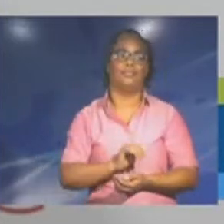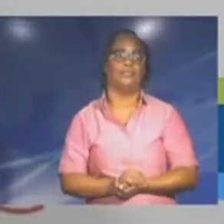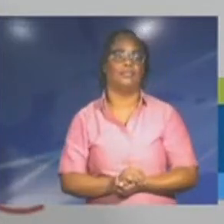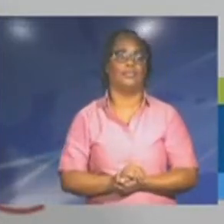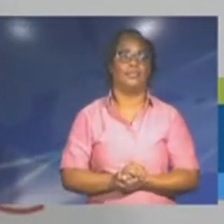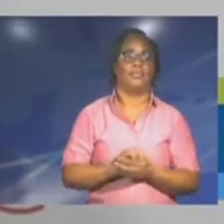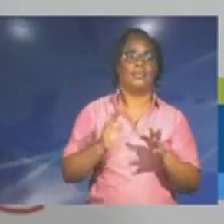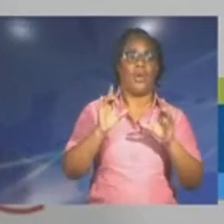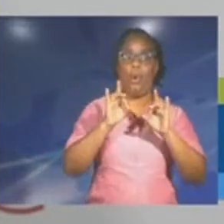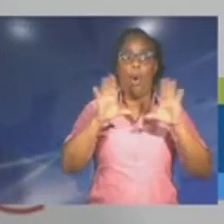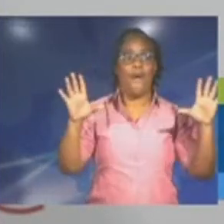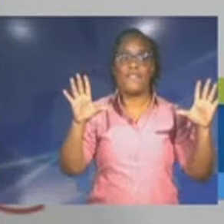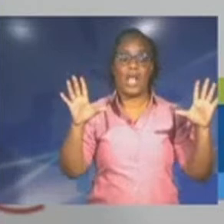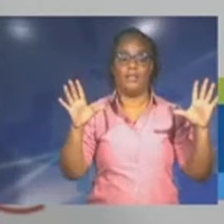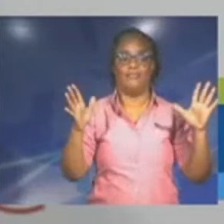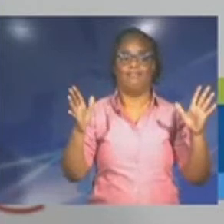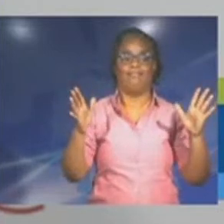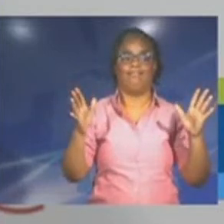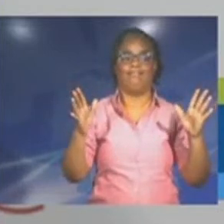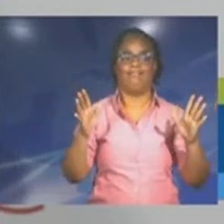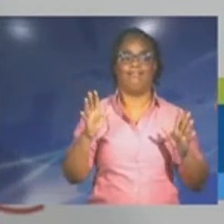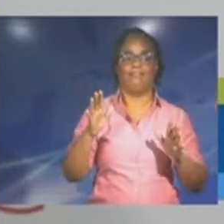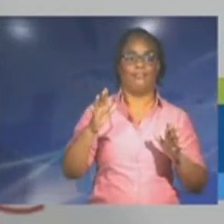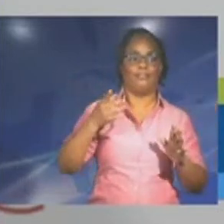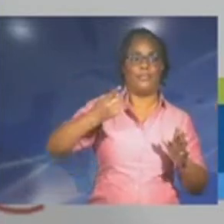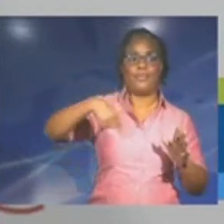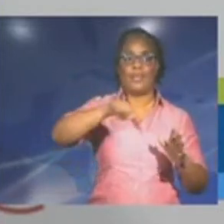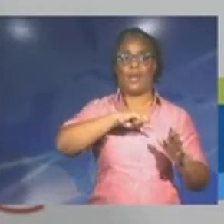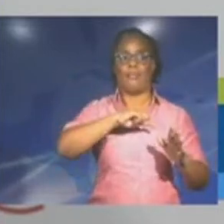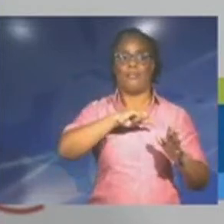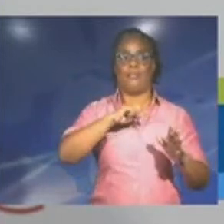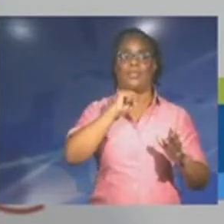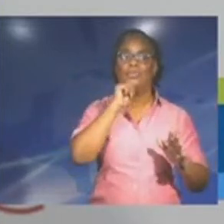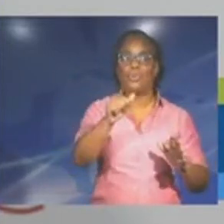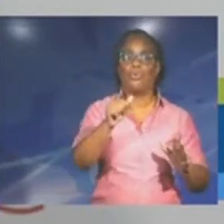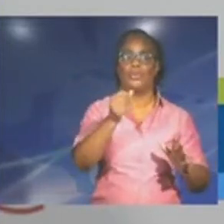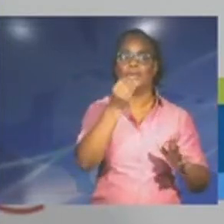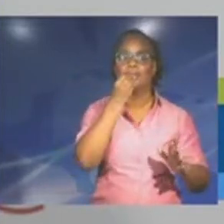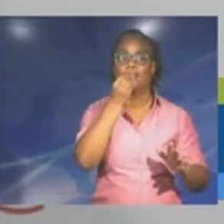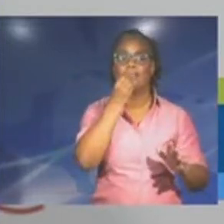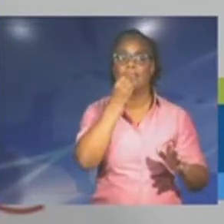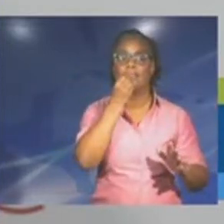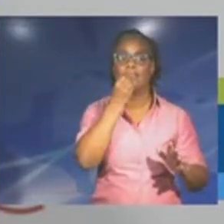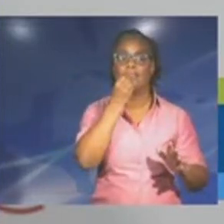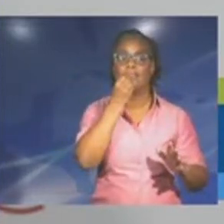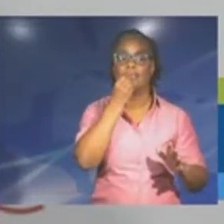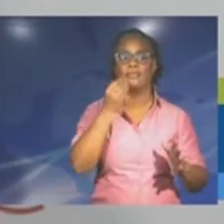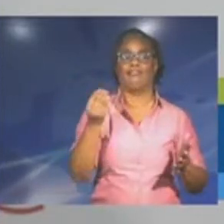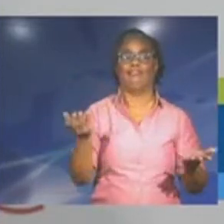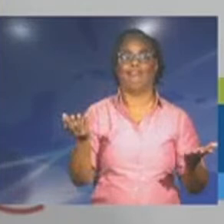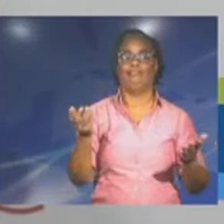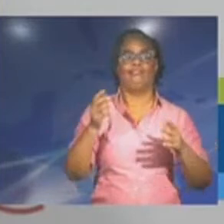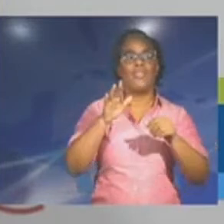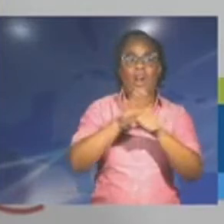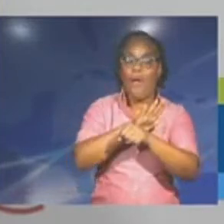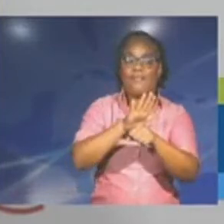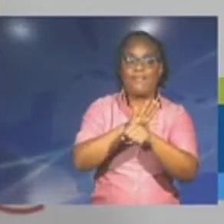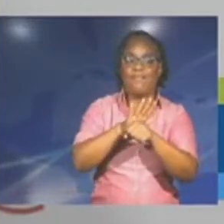Prevalence of those not eating less than 5 servings of fruits and vegetables a day, 91%.